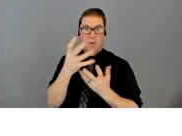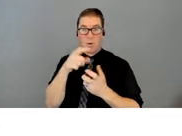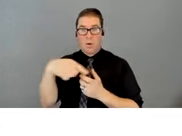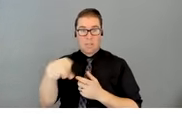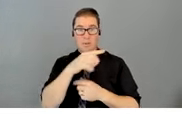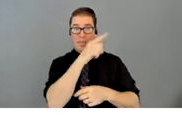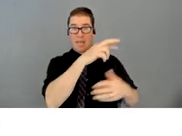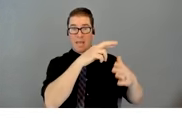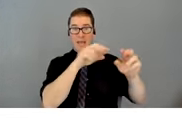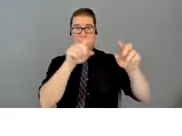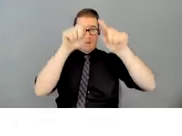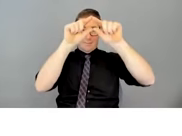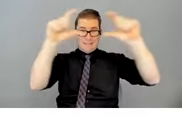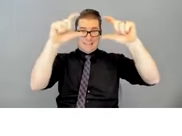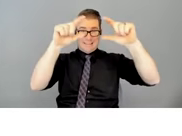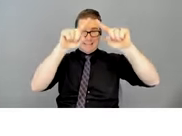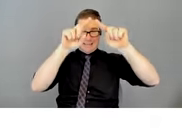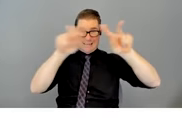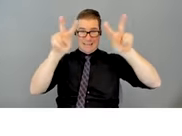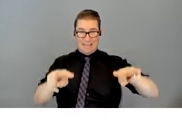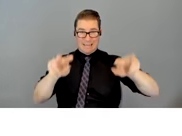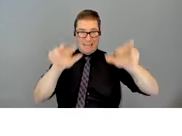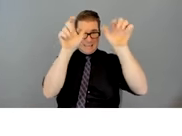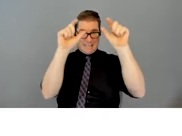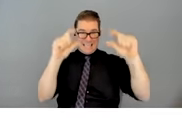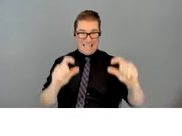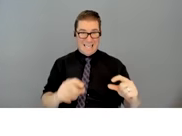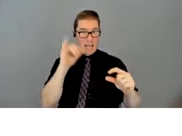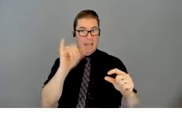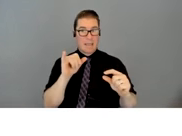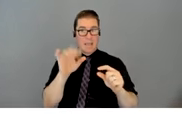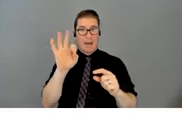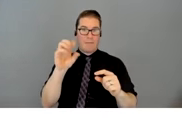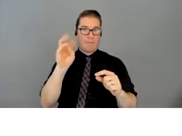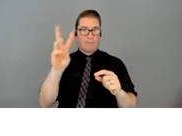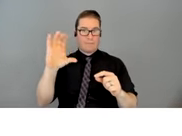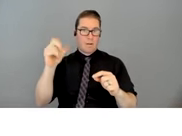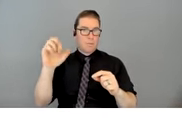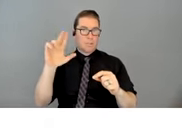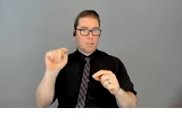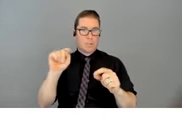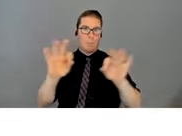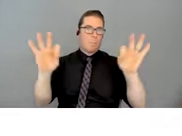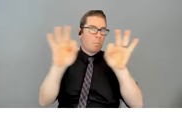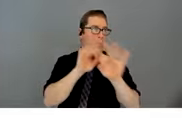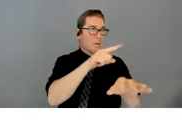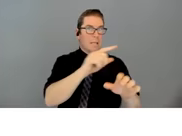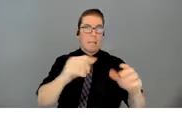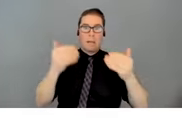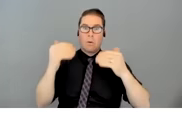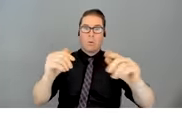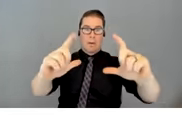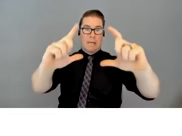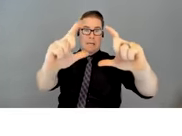probably get this on the website here pretty quickly. This flowchart was developed with the group